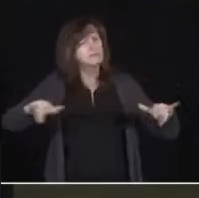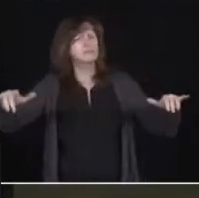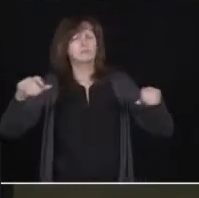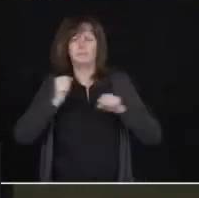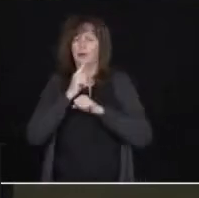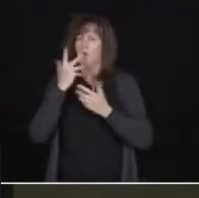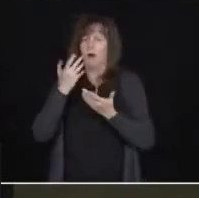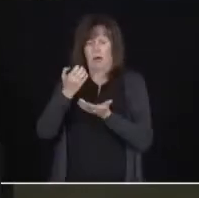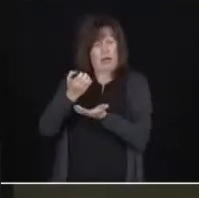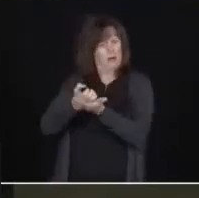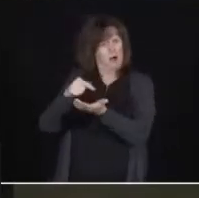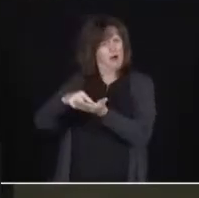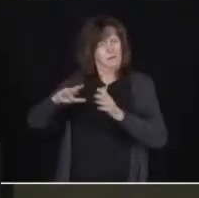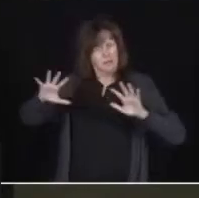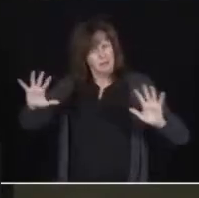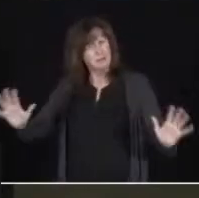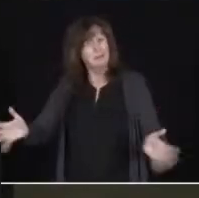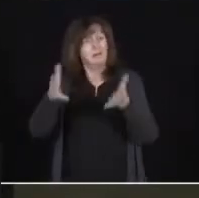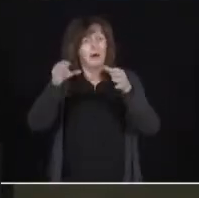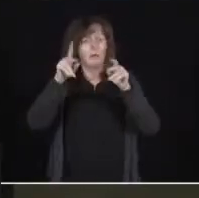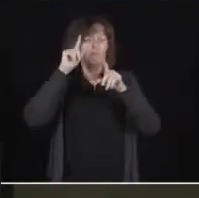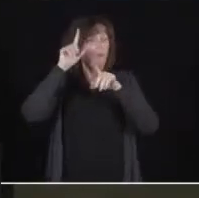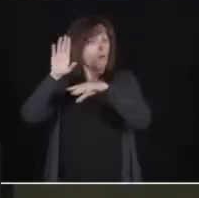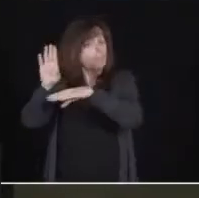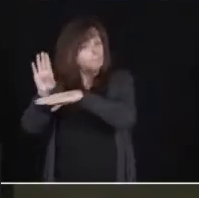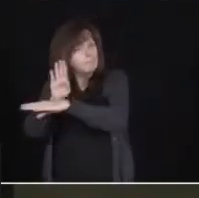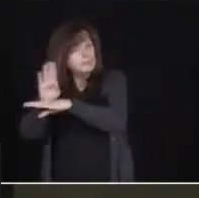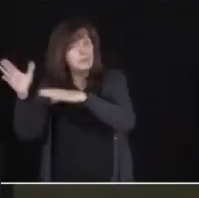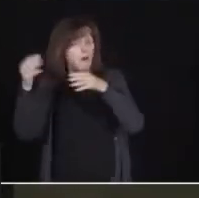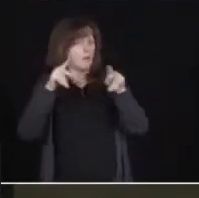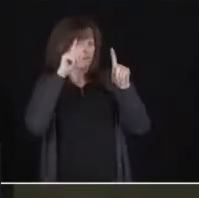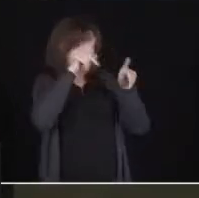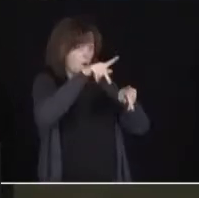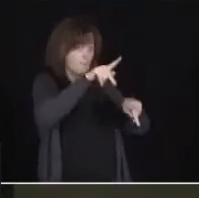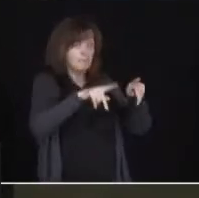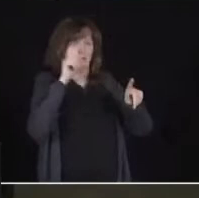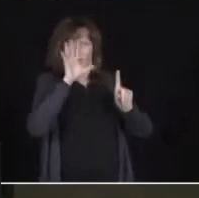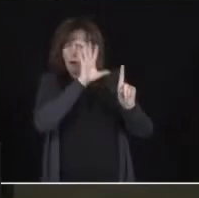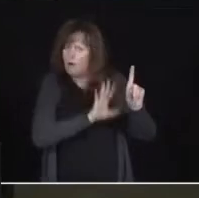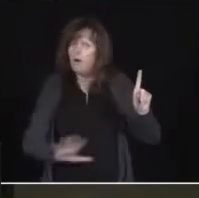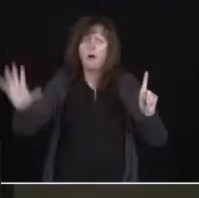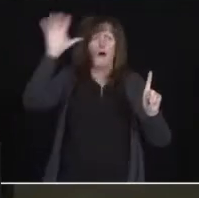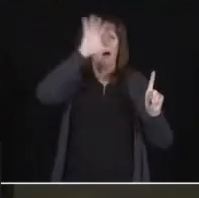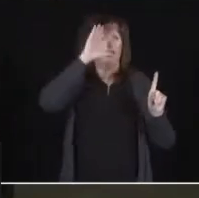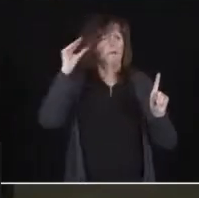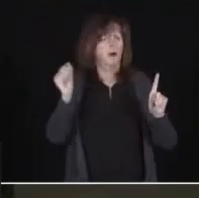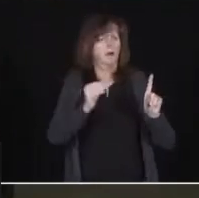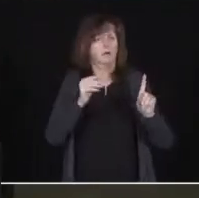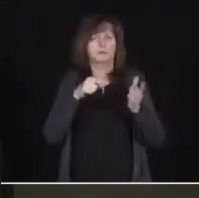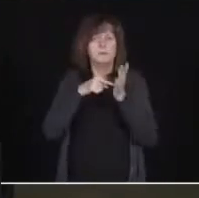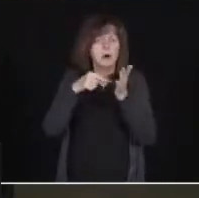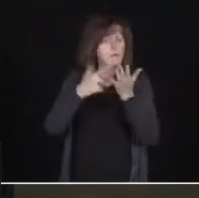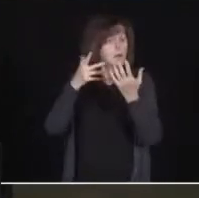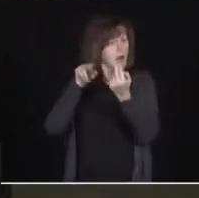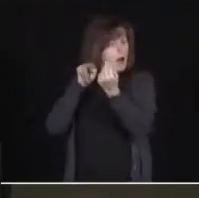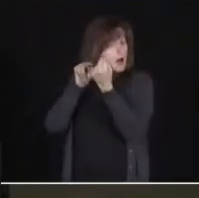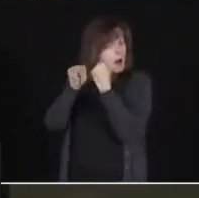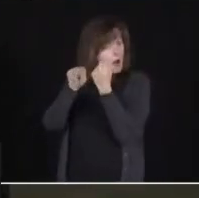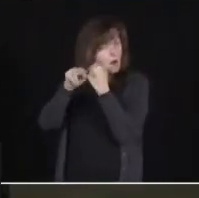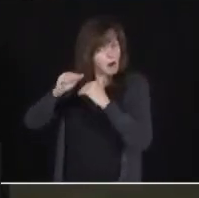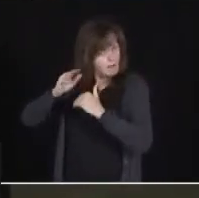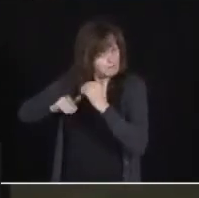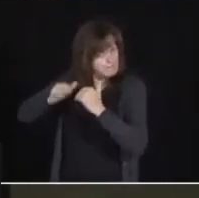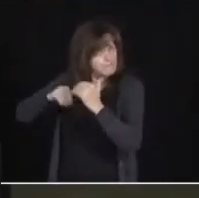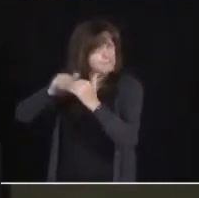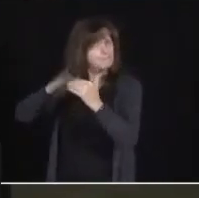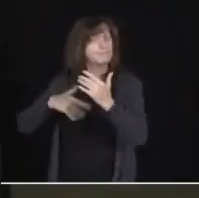and businesses in every corner of the province. This means we'll build highway projects faster to reduce congestion and